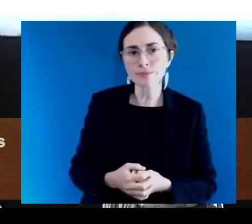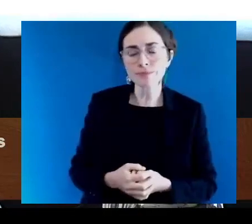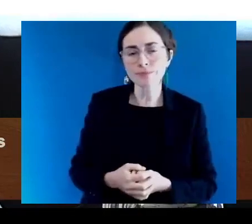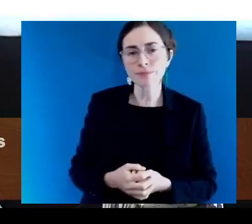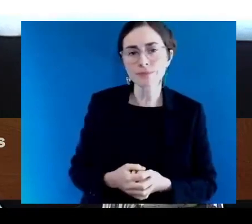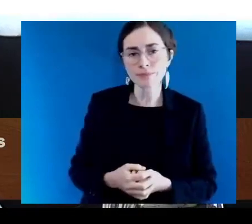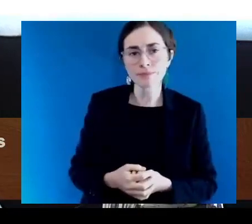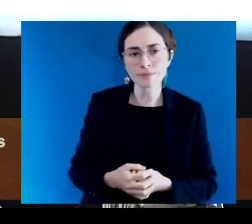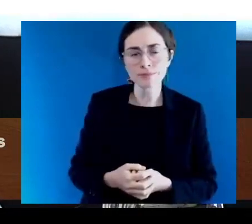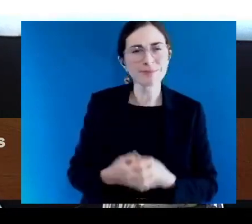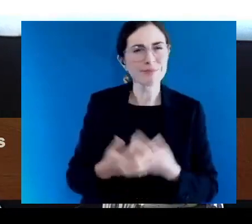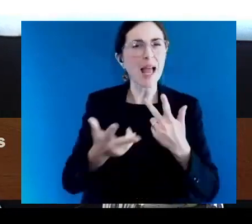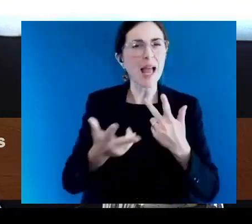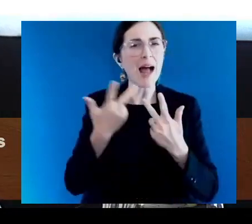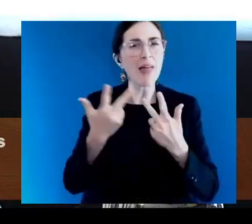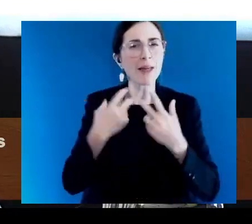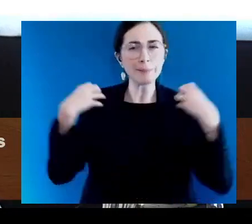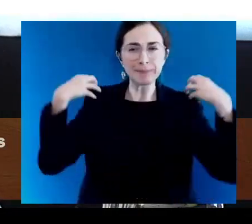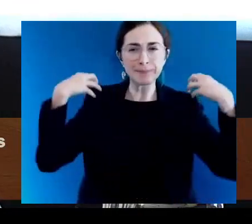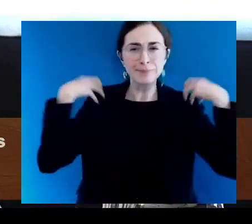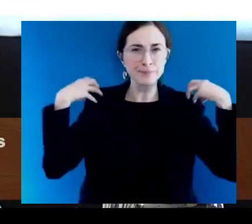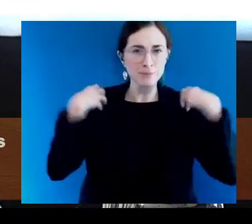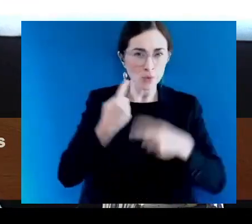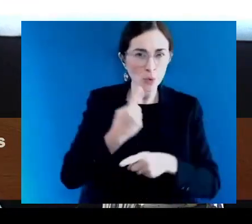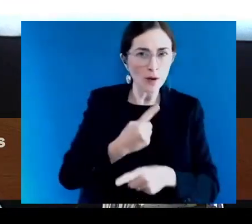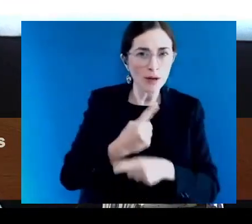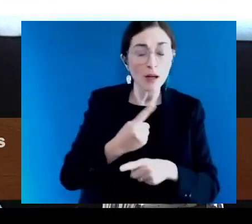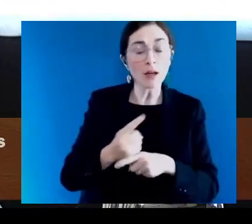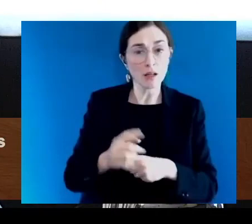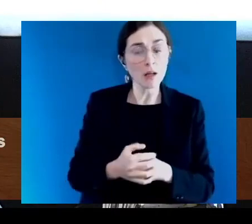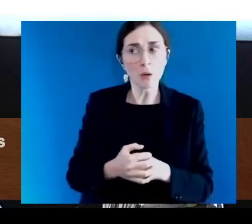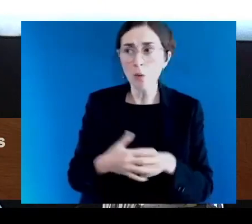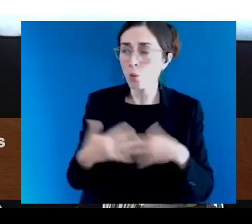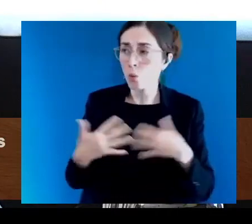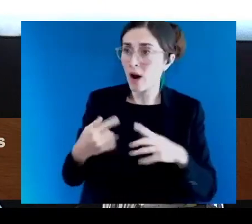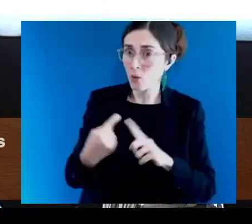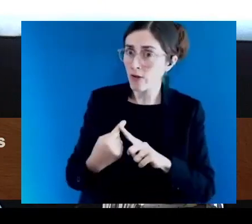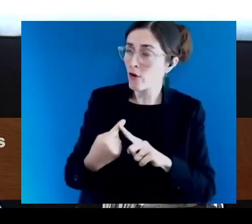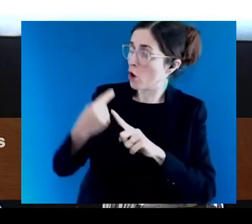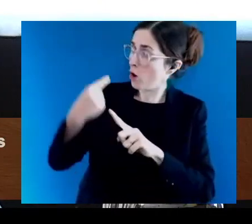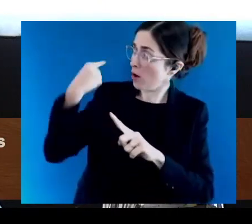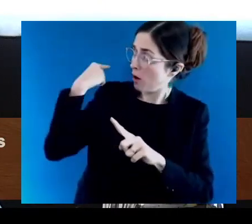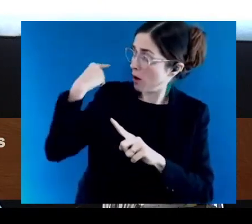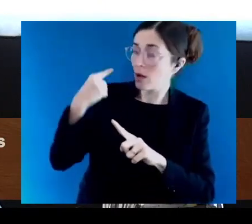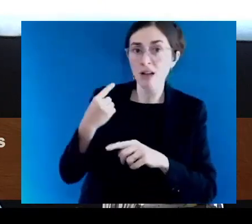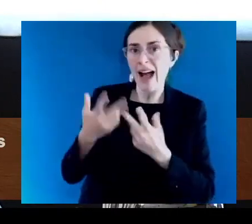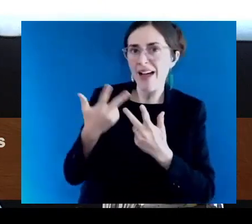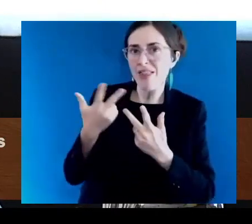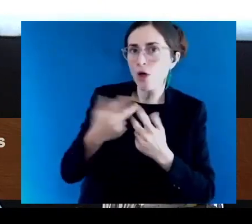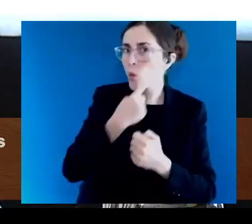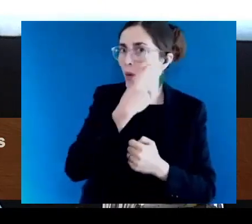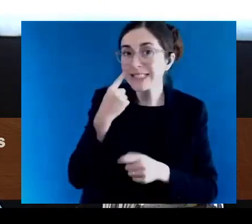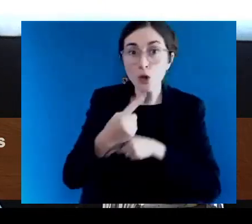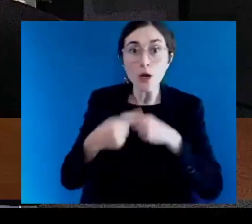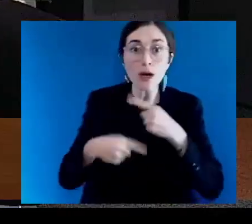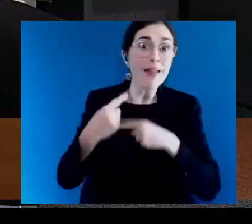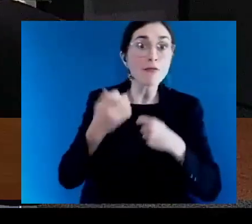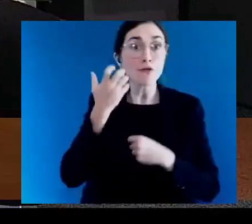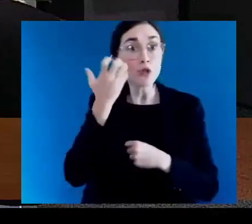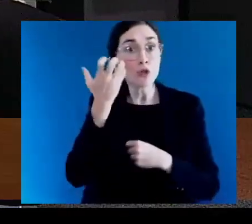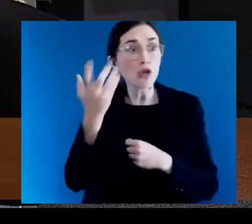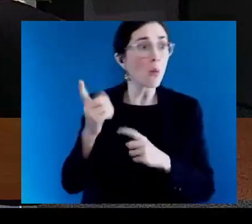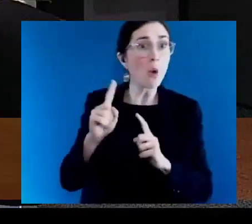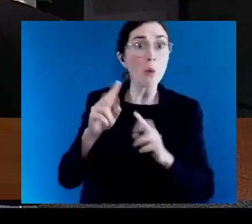future aspirations about what could be different, but very little of what has actually happened to date. And I just